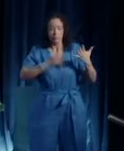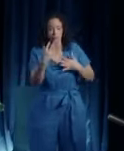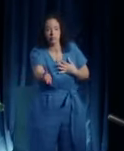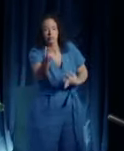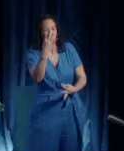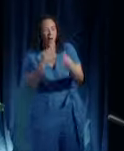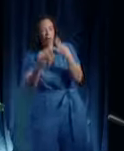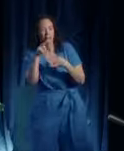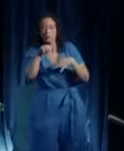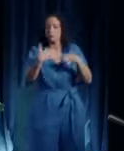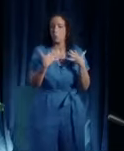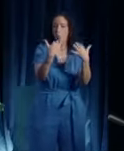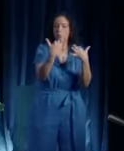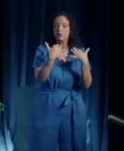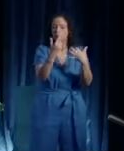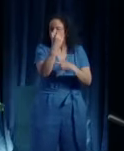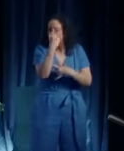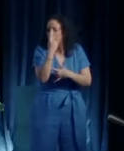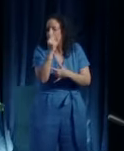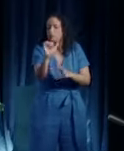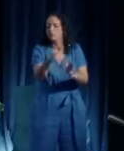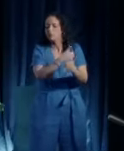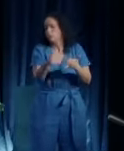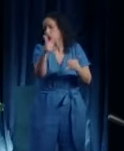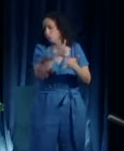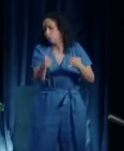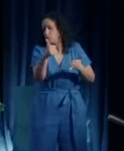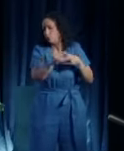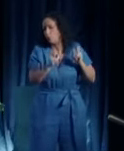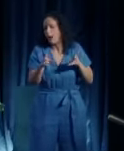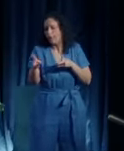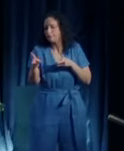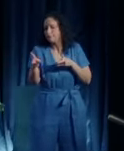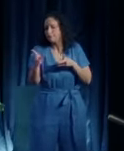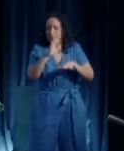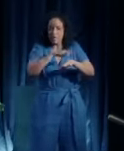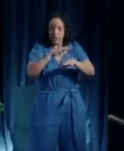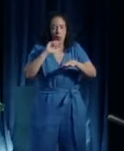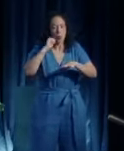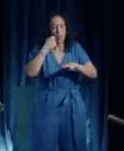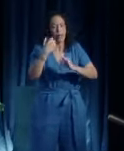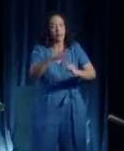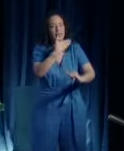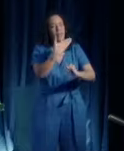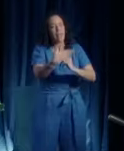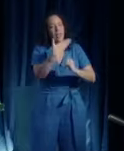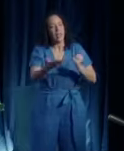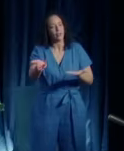obviously, if you're in the audience, you can do this in the usual way. There'll be a time for asking questions towards the end. Just raise your hand and